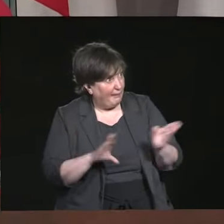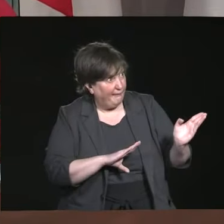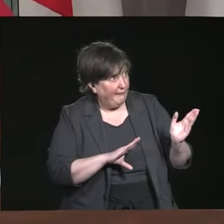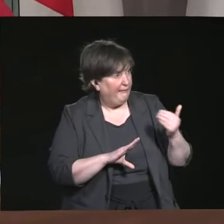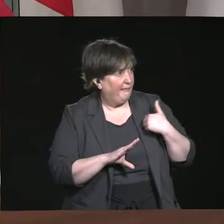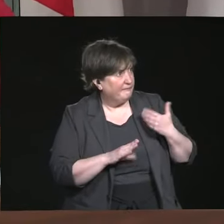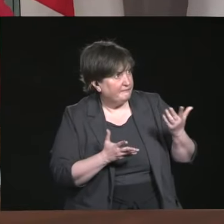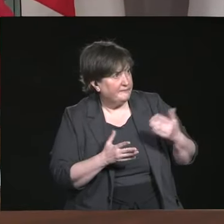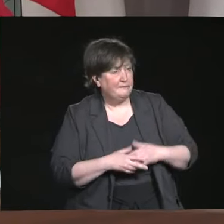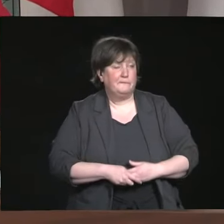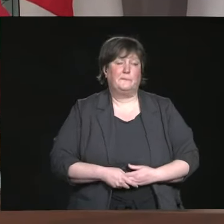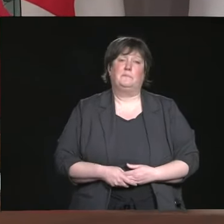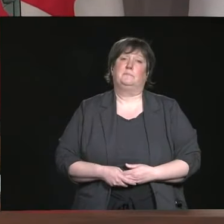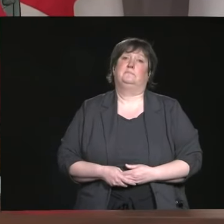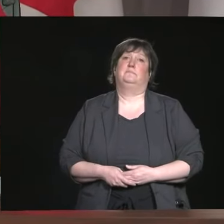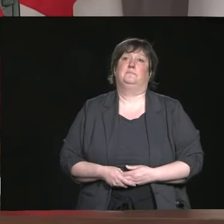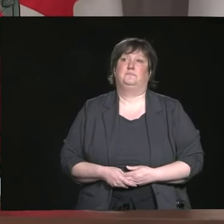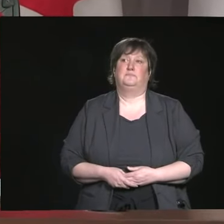Look, I'll start.